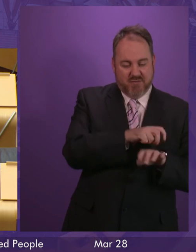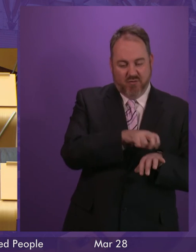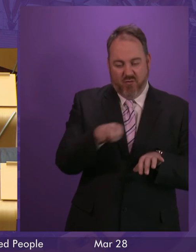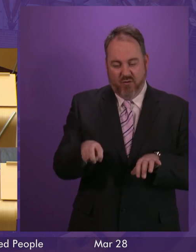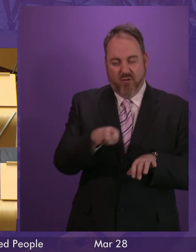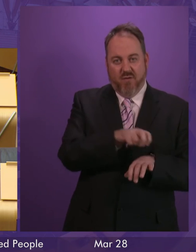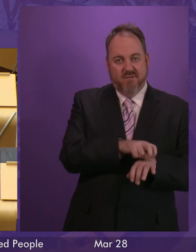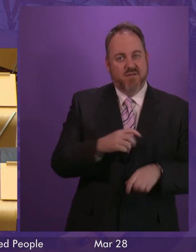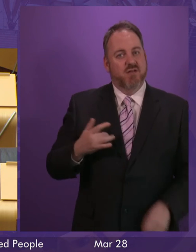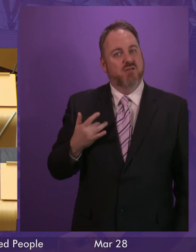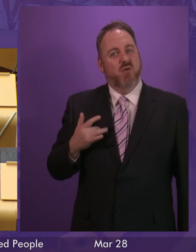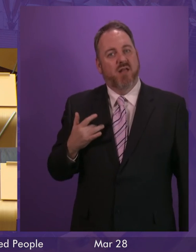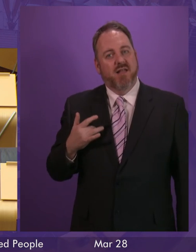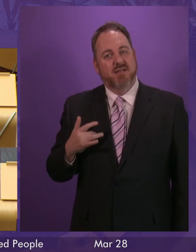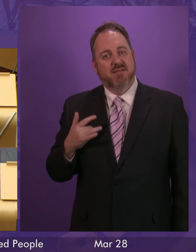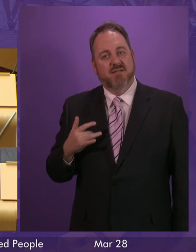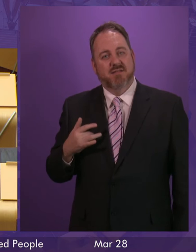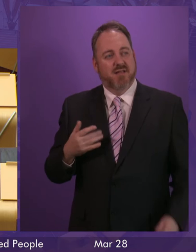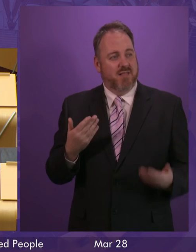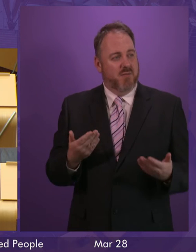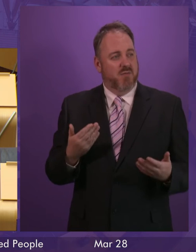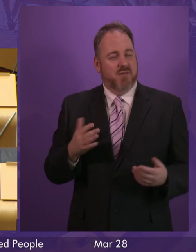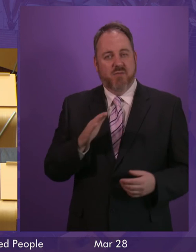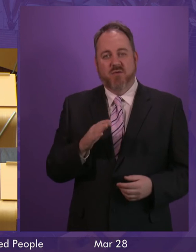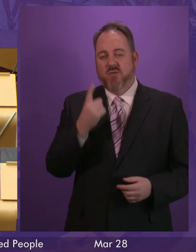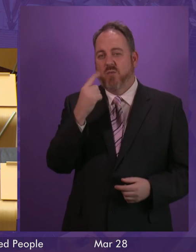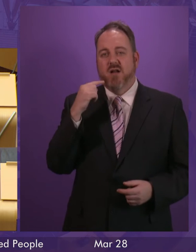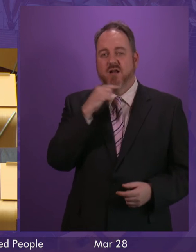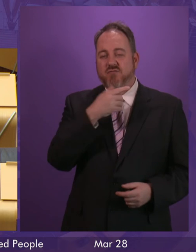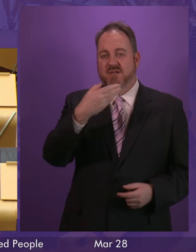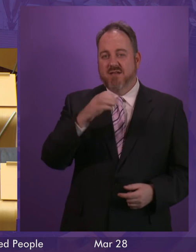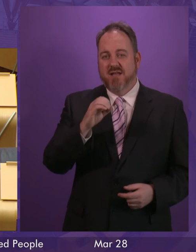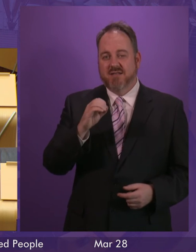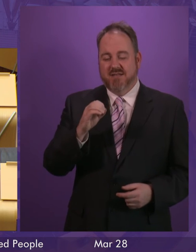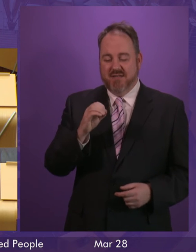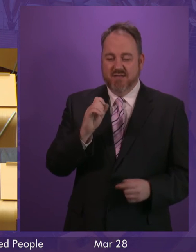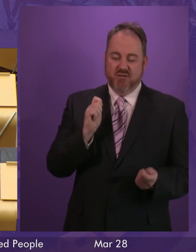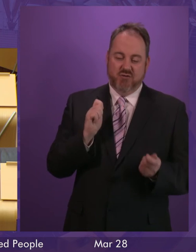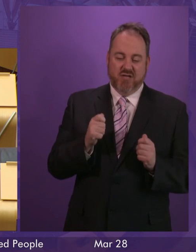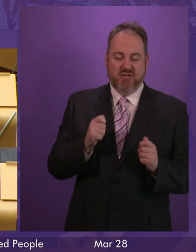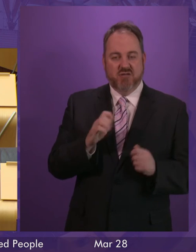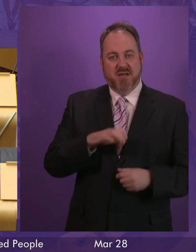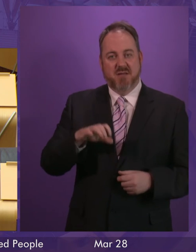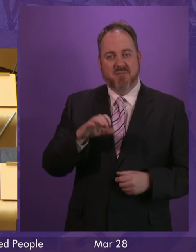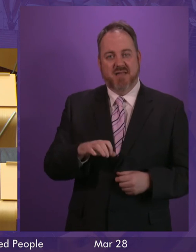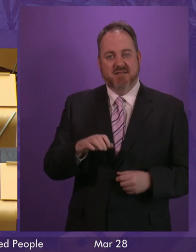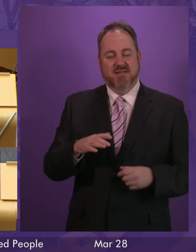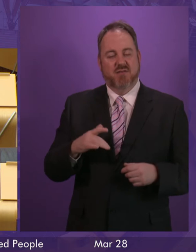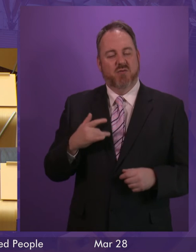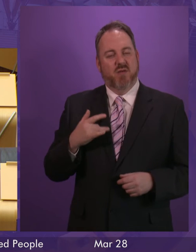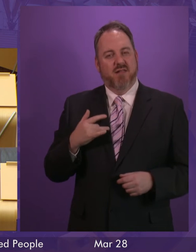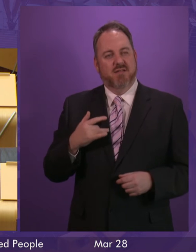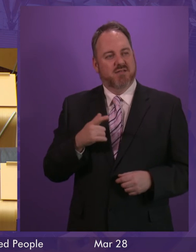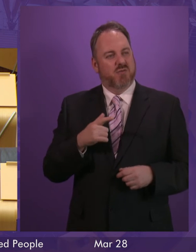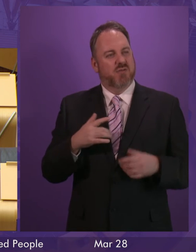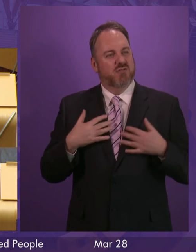there are 190 changing places toilets. And for any member who is not aware, a changing places toilet